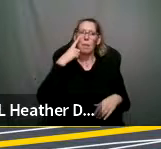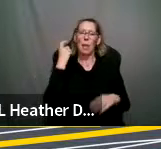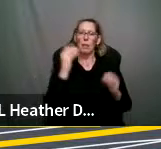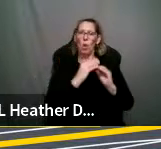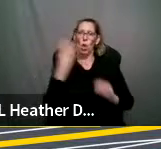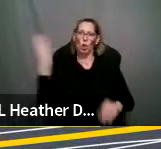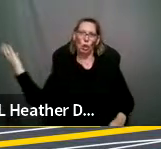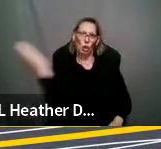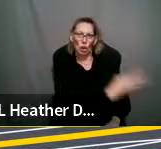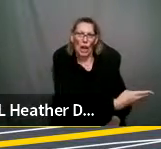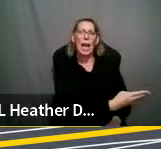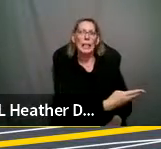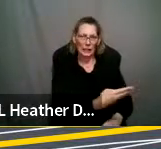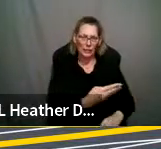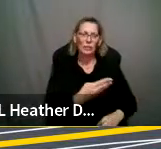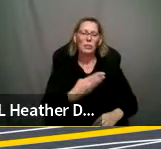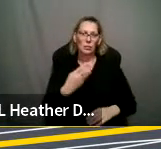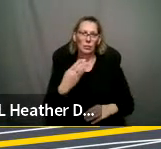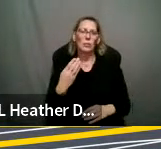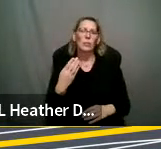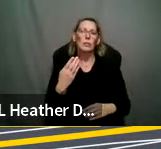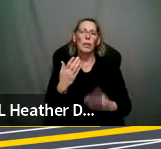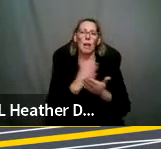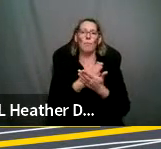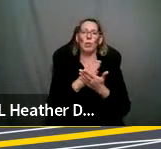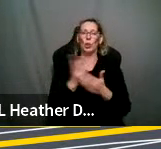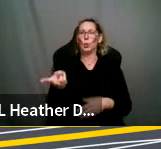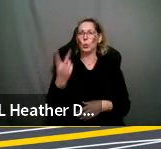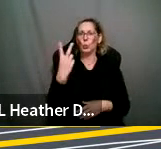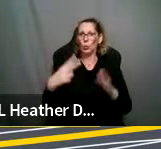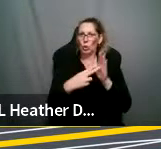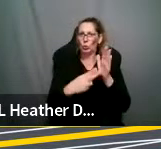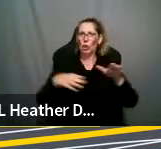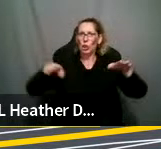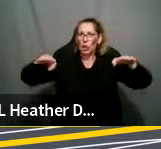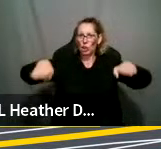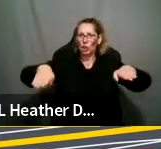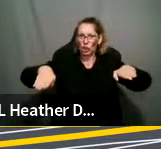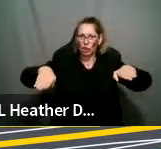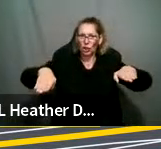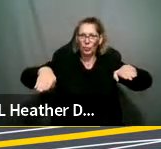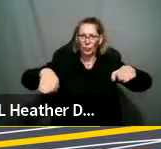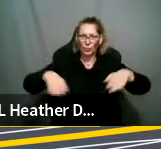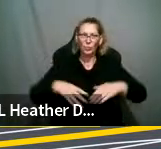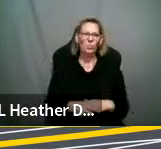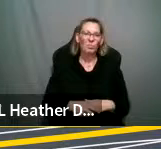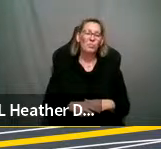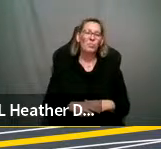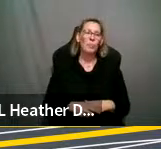line between the interstate bridge and the BNSF railway bridge, which you see on the left-hand side.